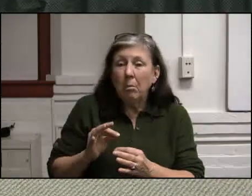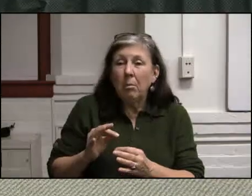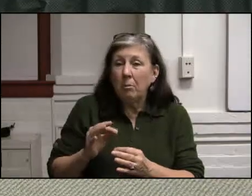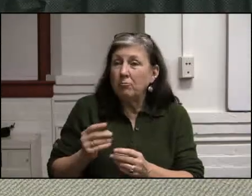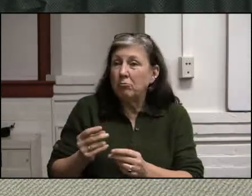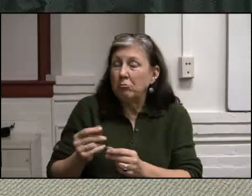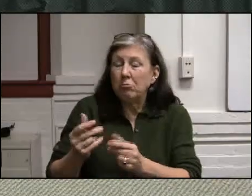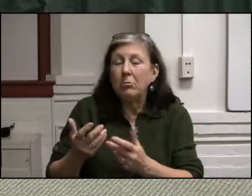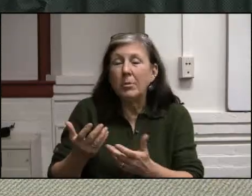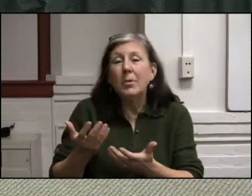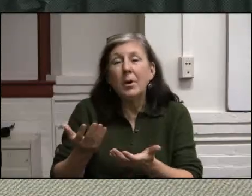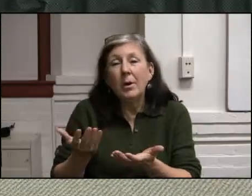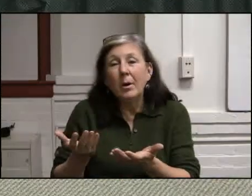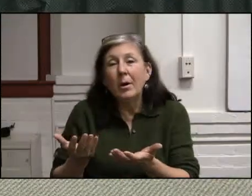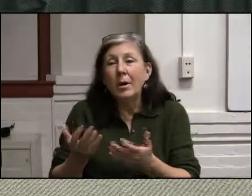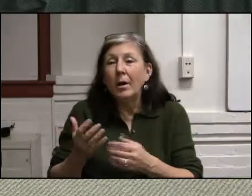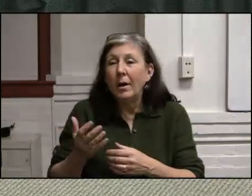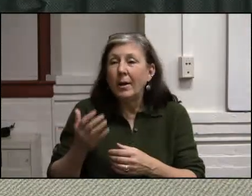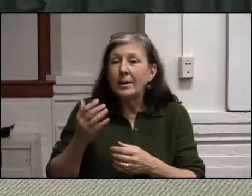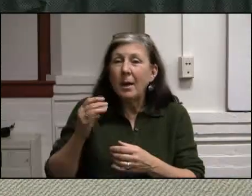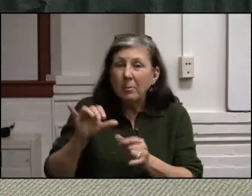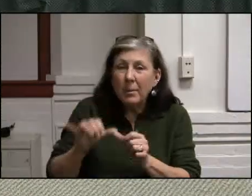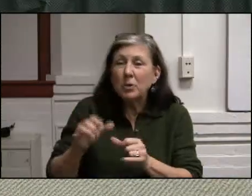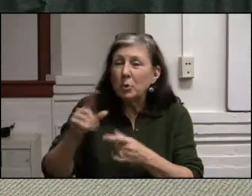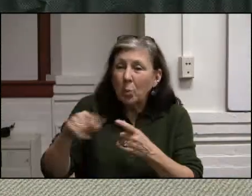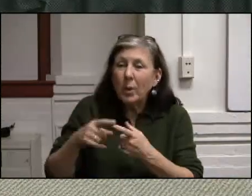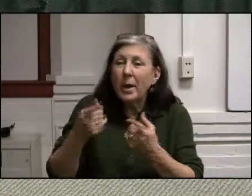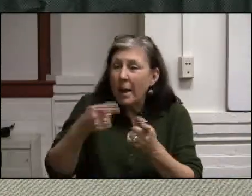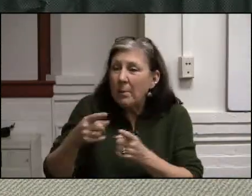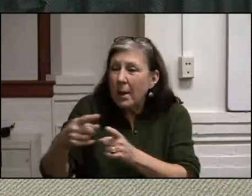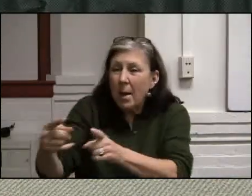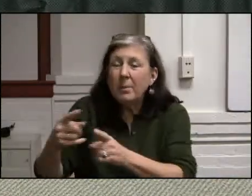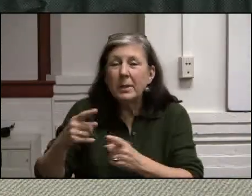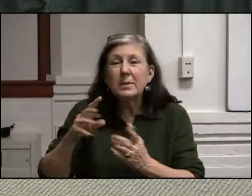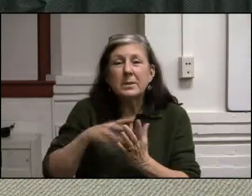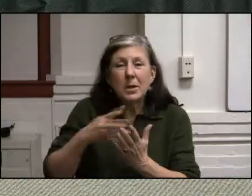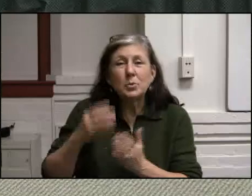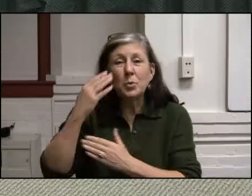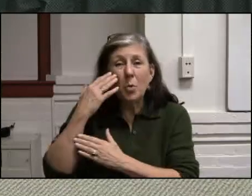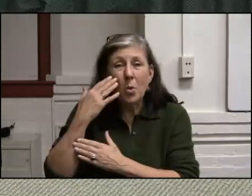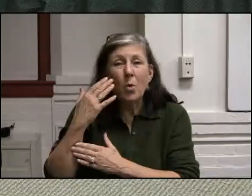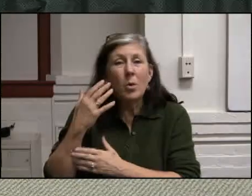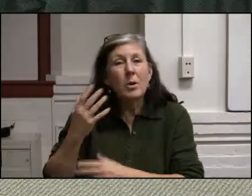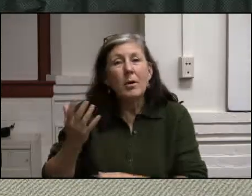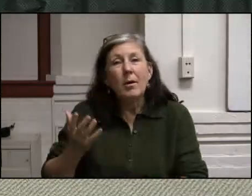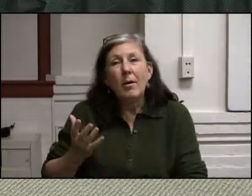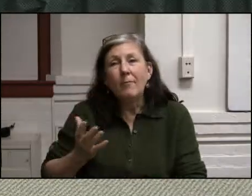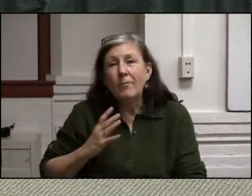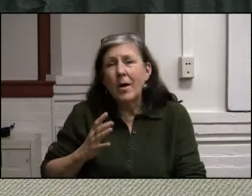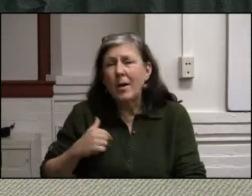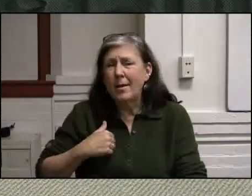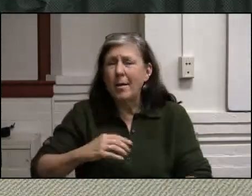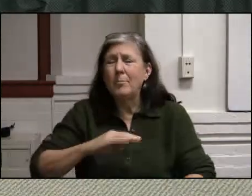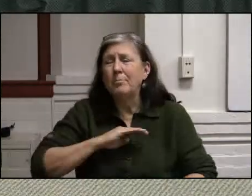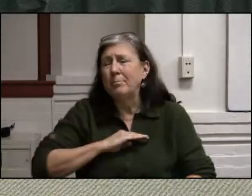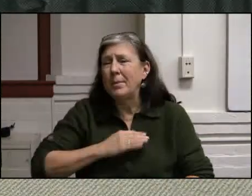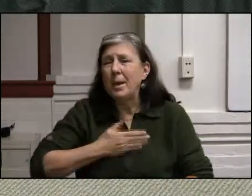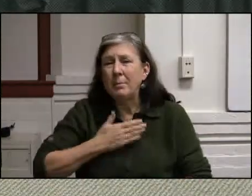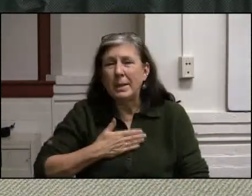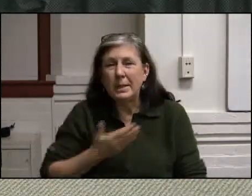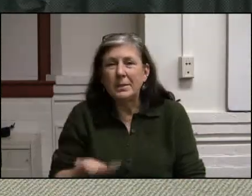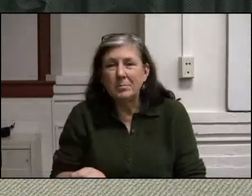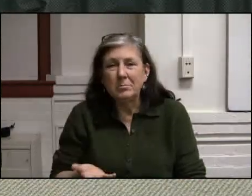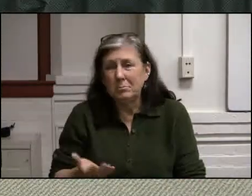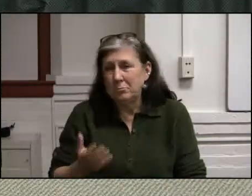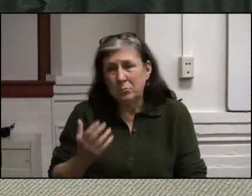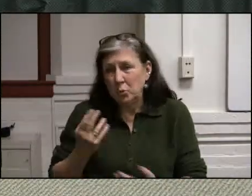some milestones and some goals and some time frames involved with it, then I'm perfectly content to let that play